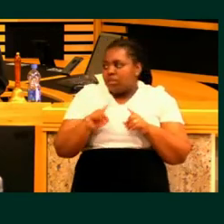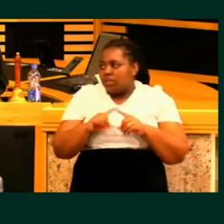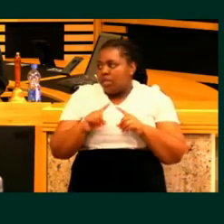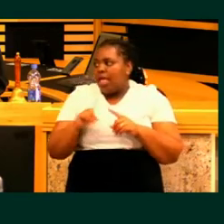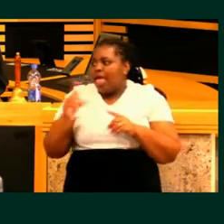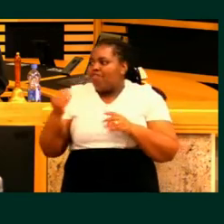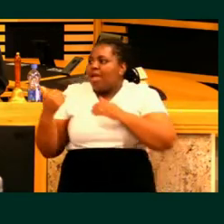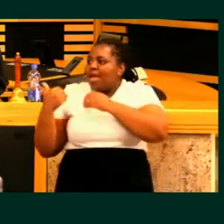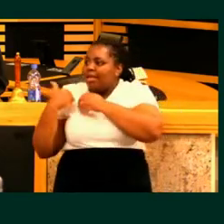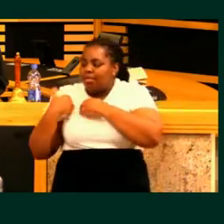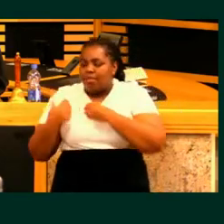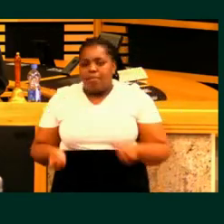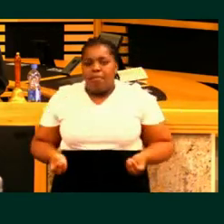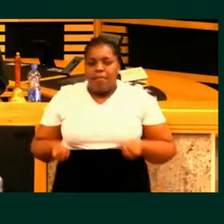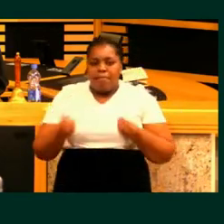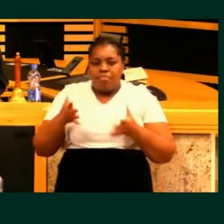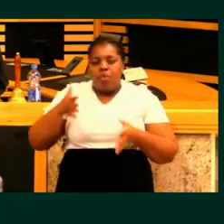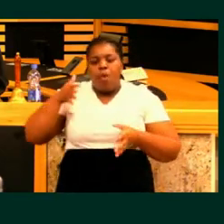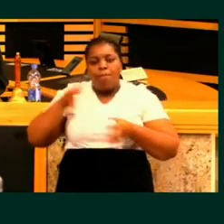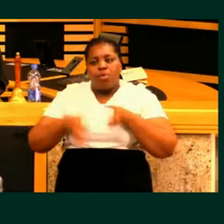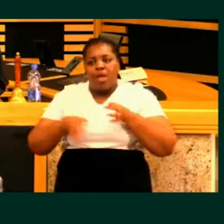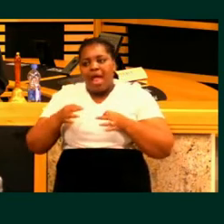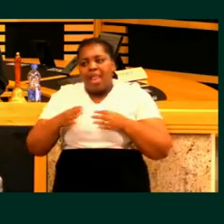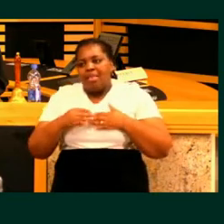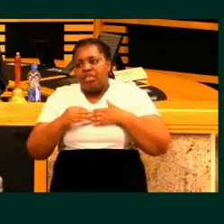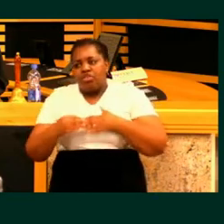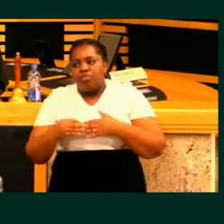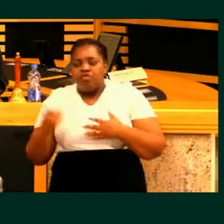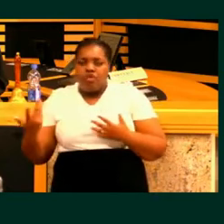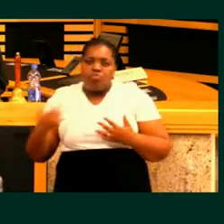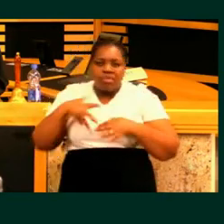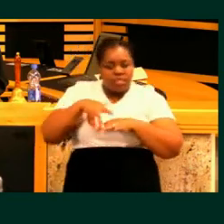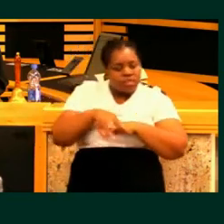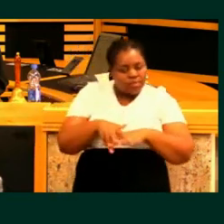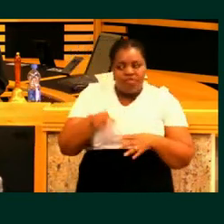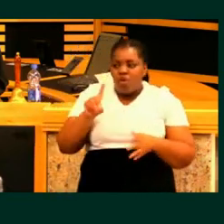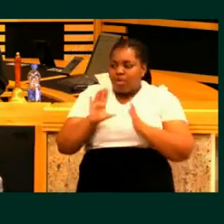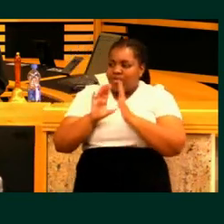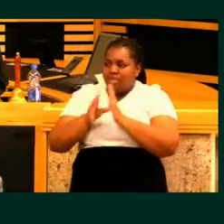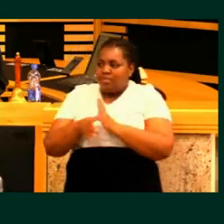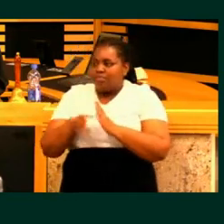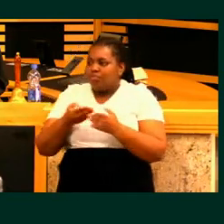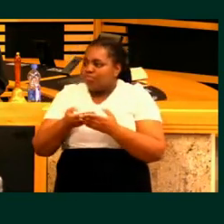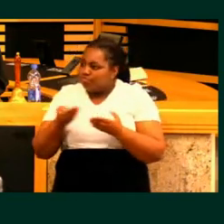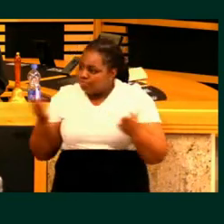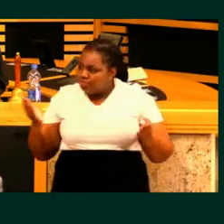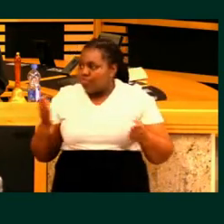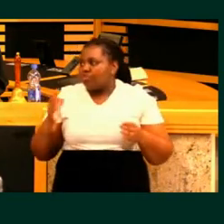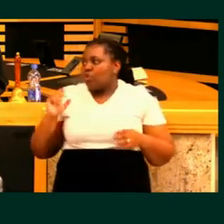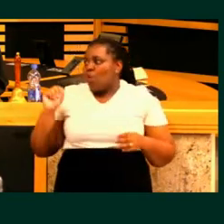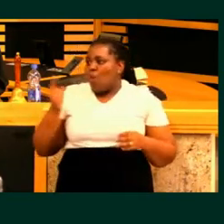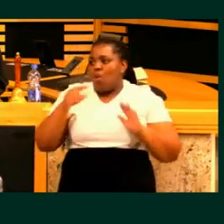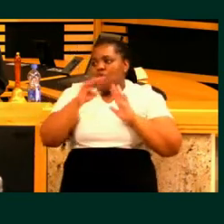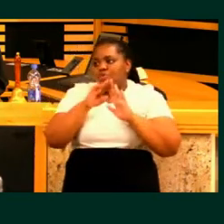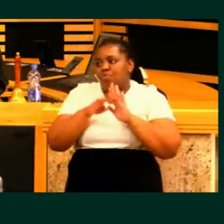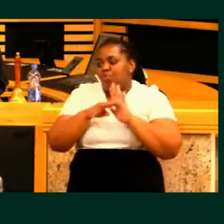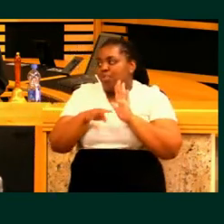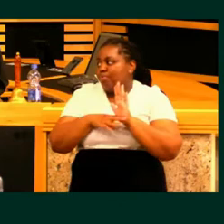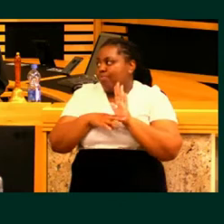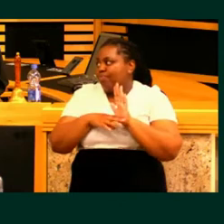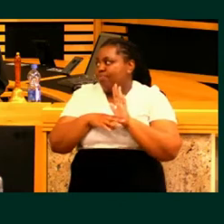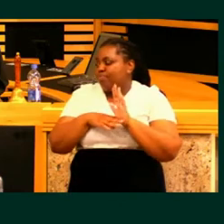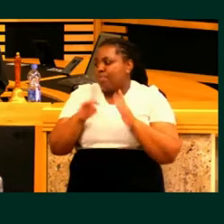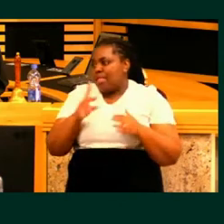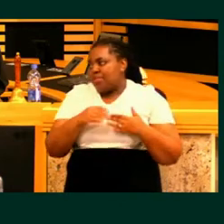responsible for providing political leadership for the mainstreaming of disability across the value chain of all programs of the institution they